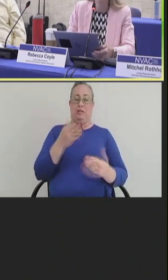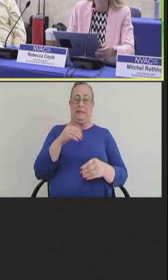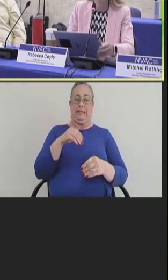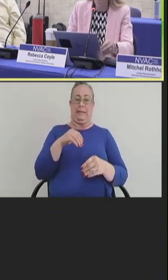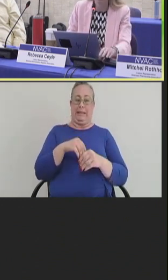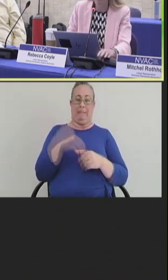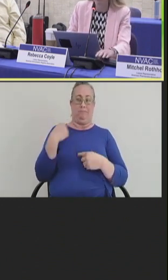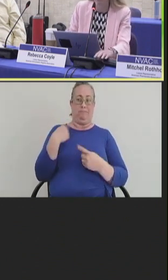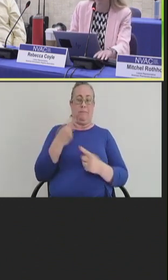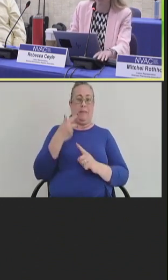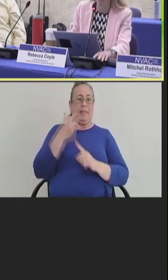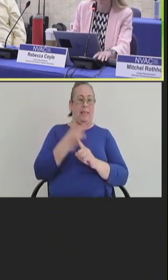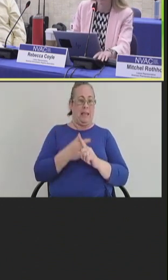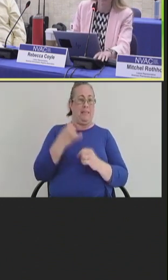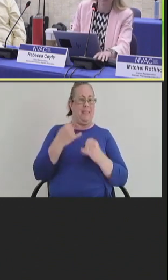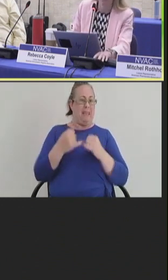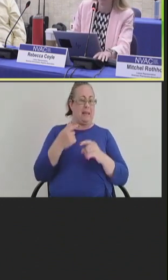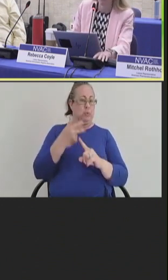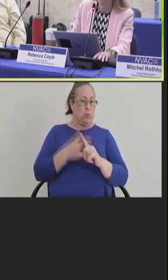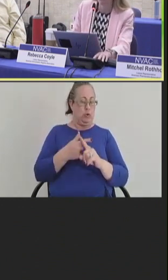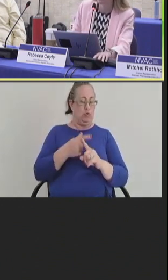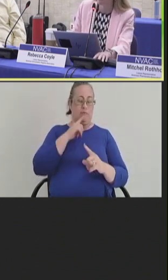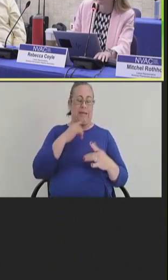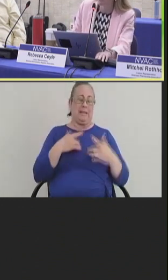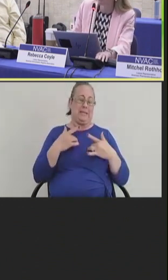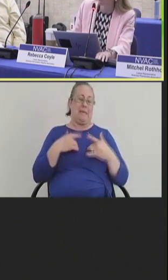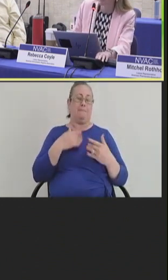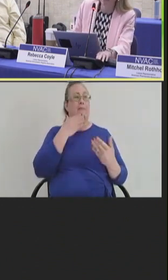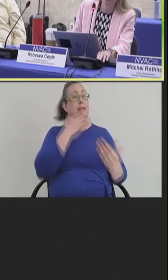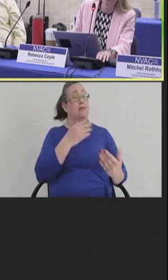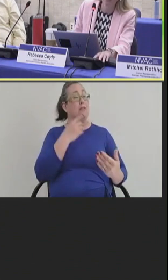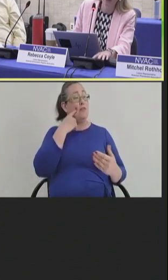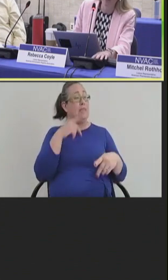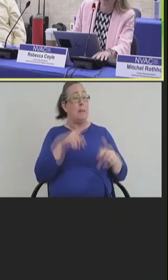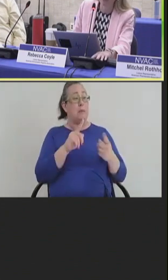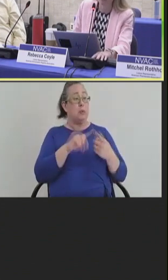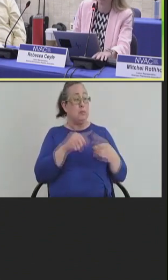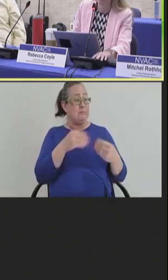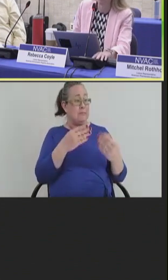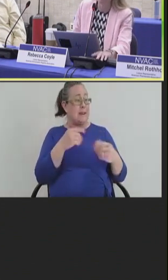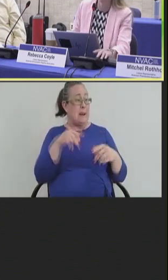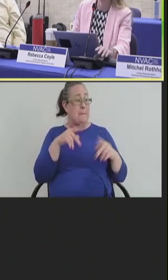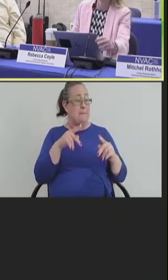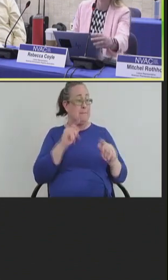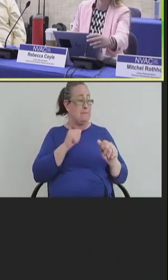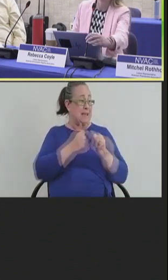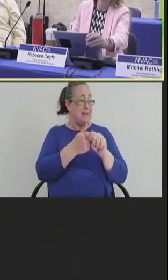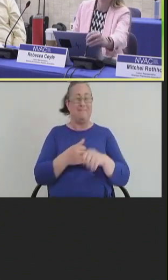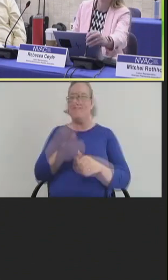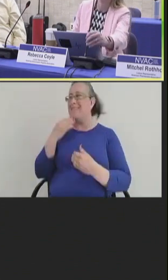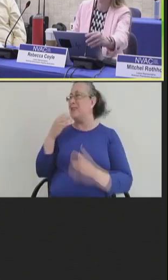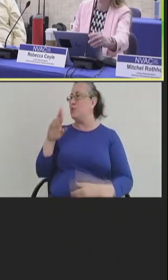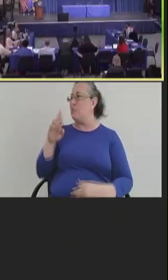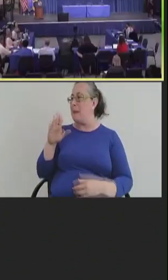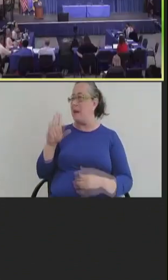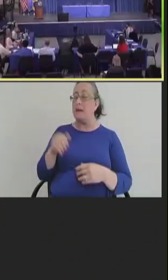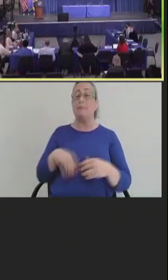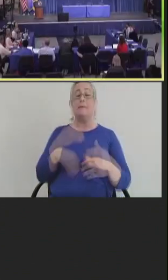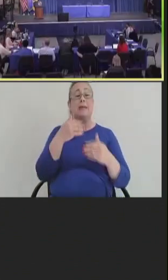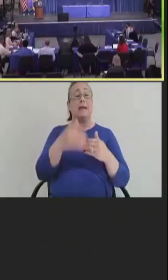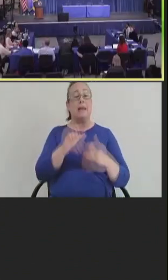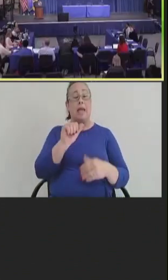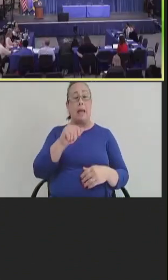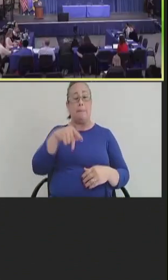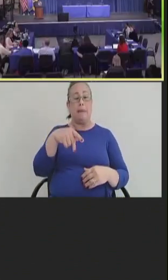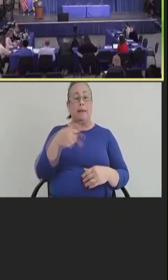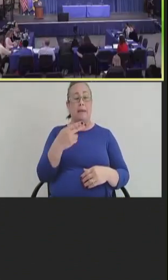very exciting results to report. Thank you so much for the opportunity to give this update. Thank you, Rebecca. Next for APHA,